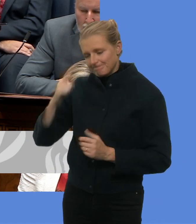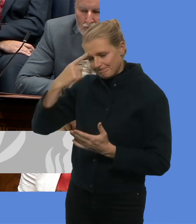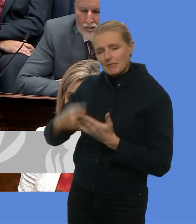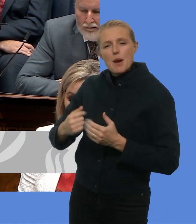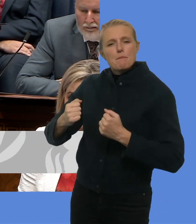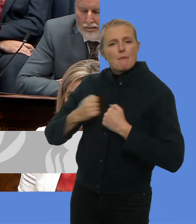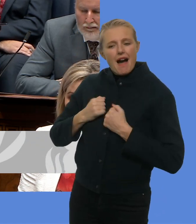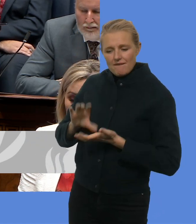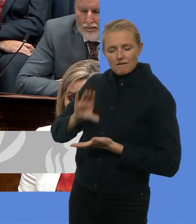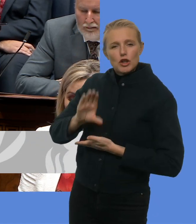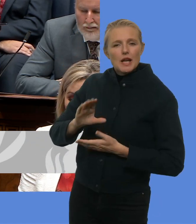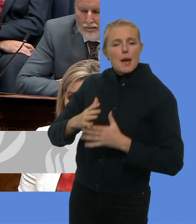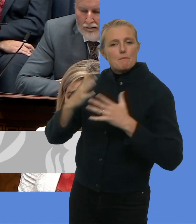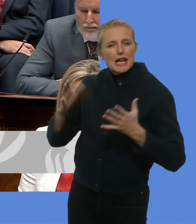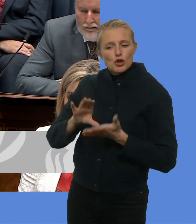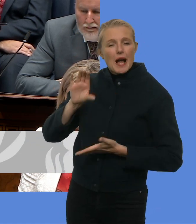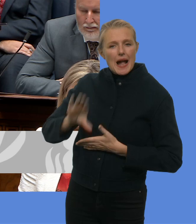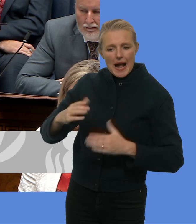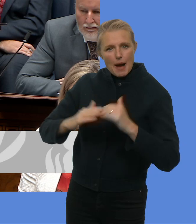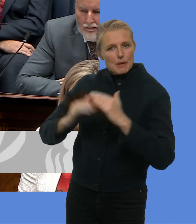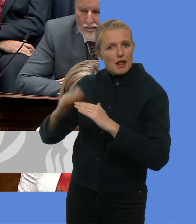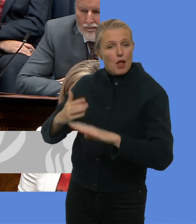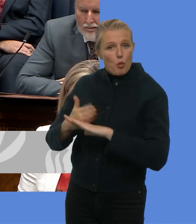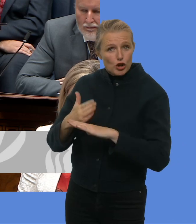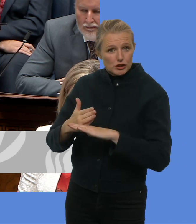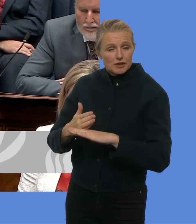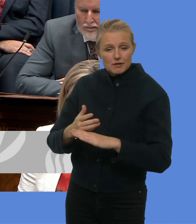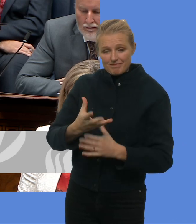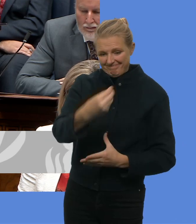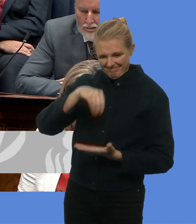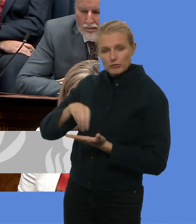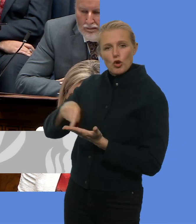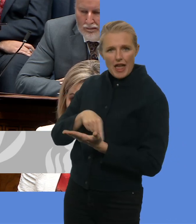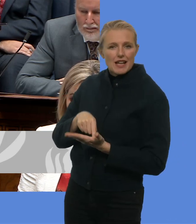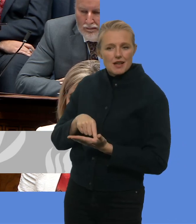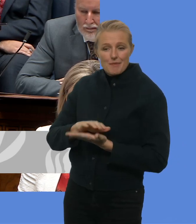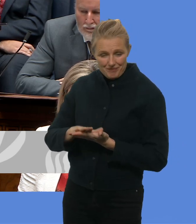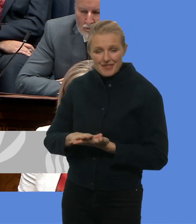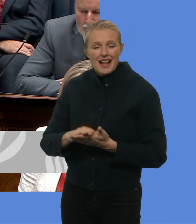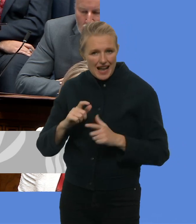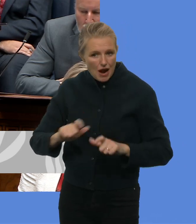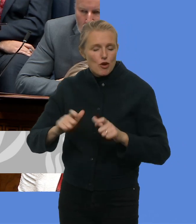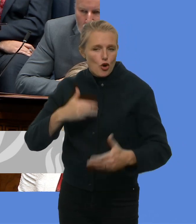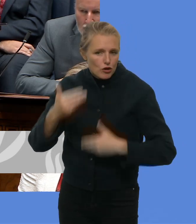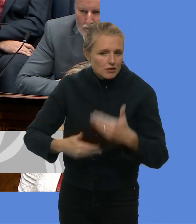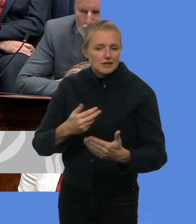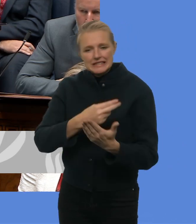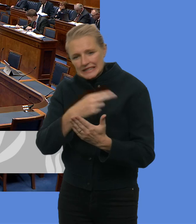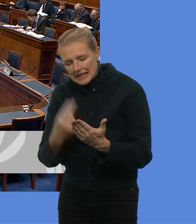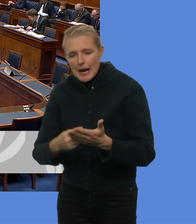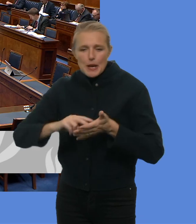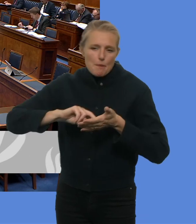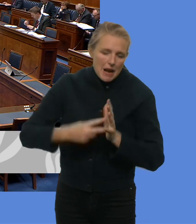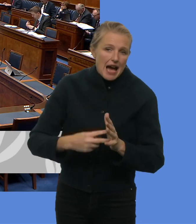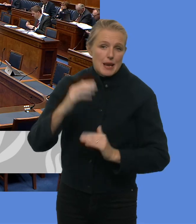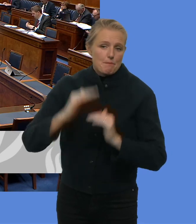works programme, and that would allow the projects to continue to advance in planning and design. Oedran